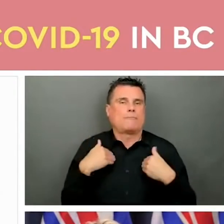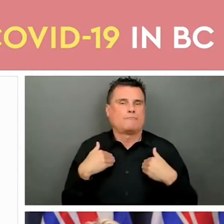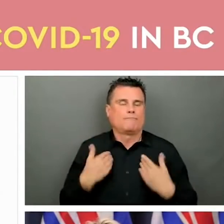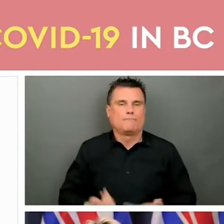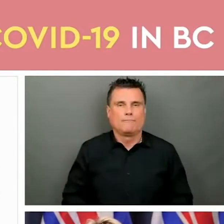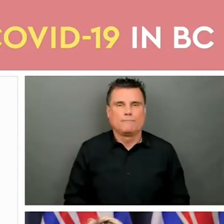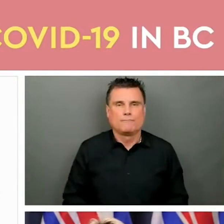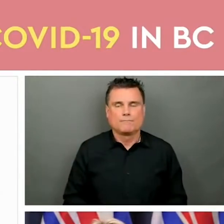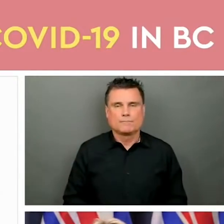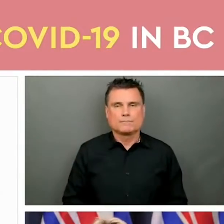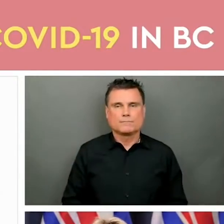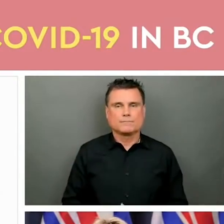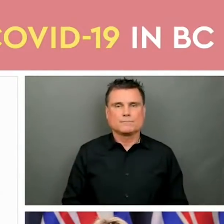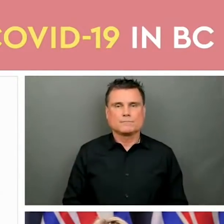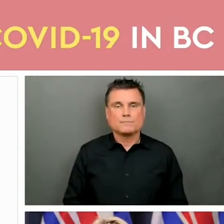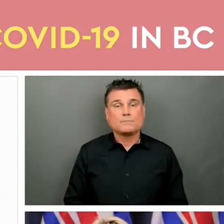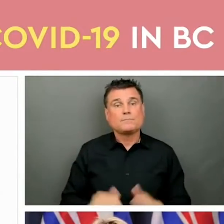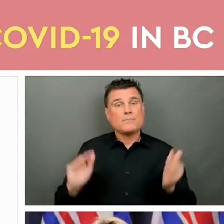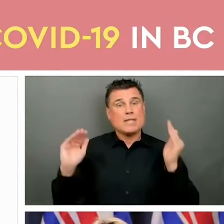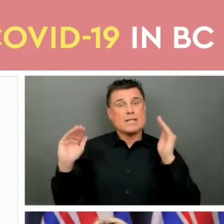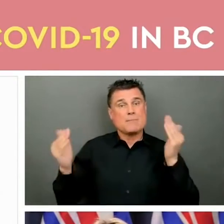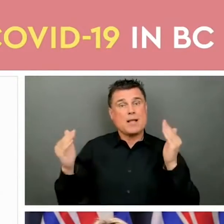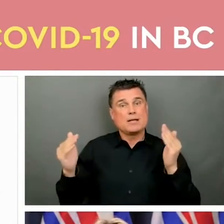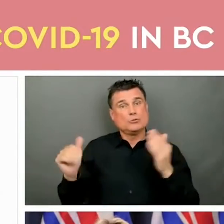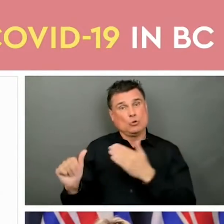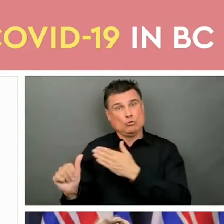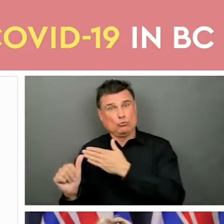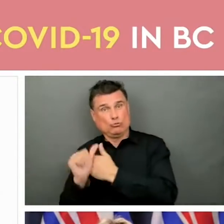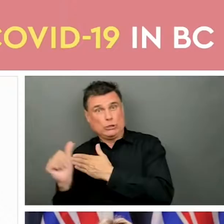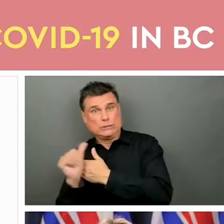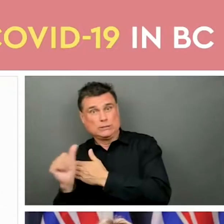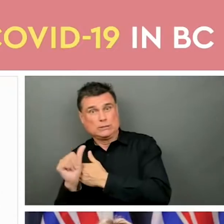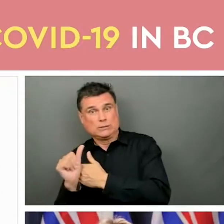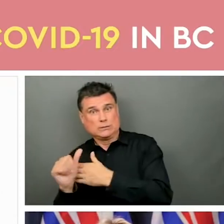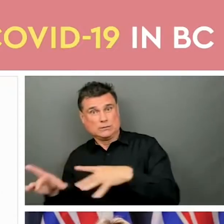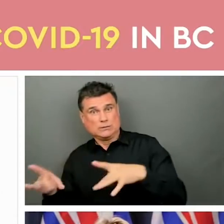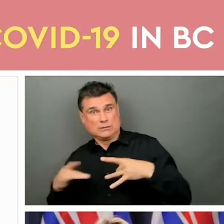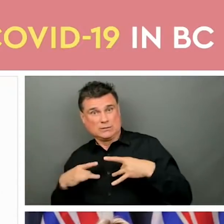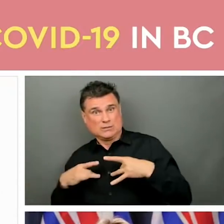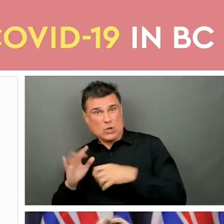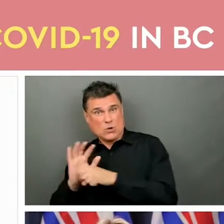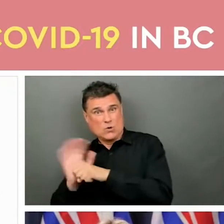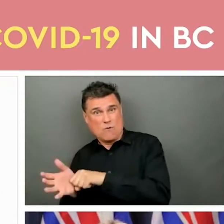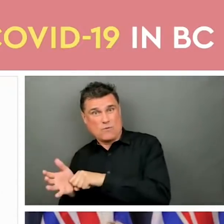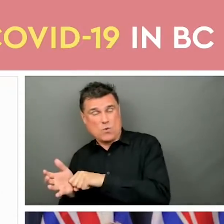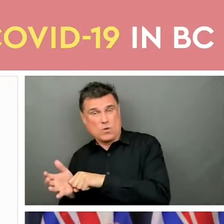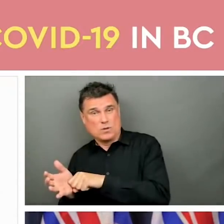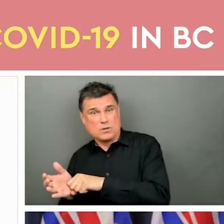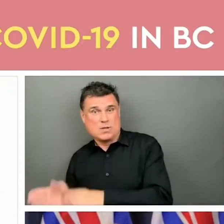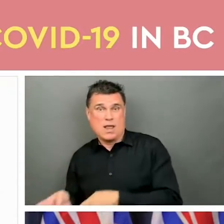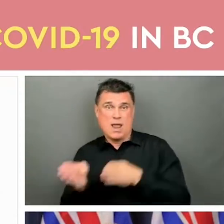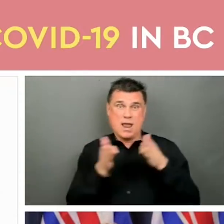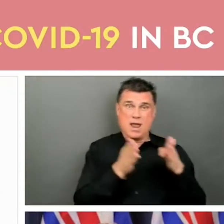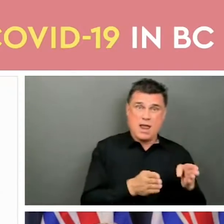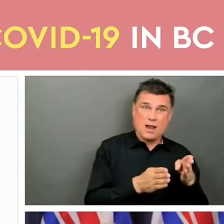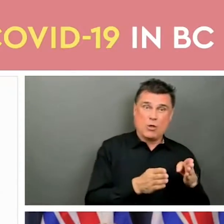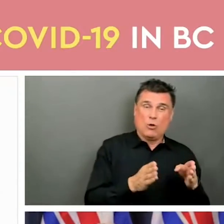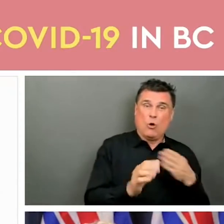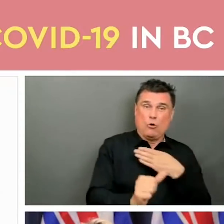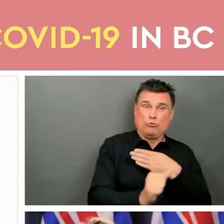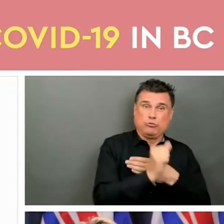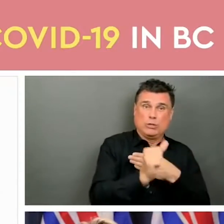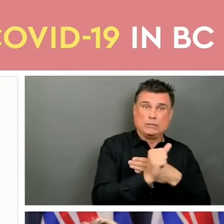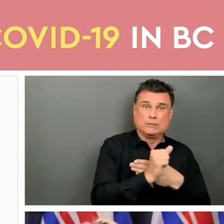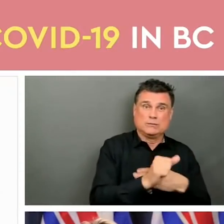most people. So we know that the benefits of this vaccine are far outweigh the risk of very rare